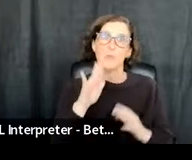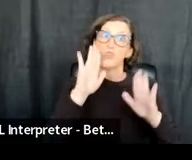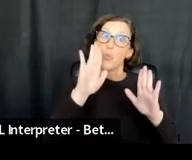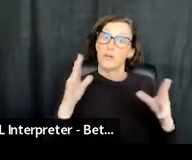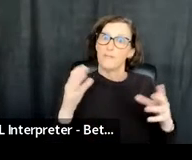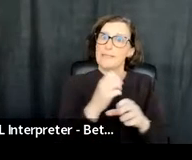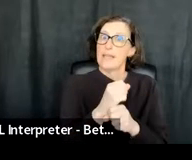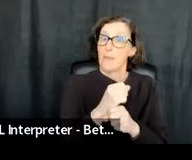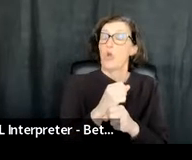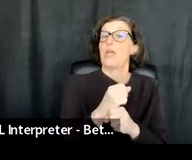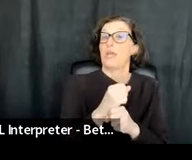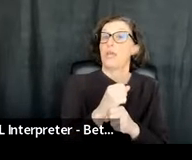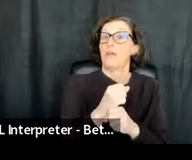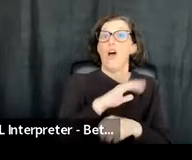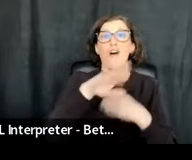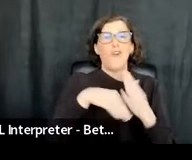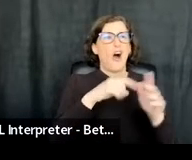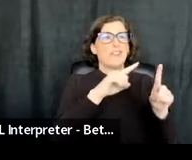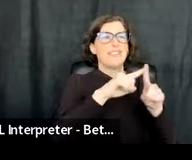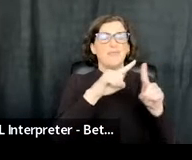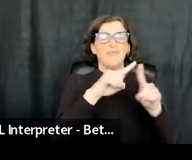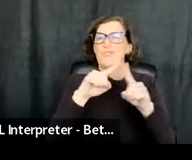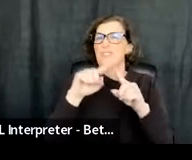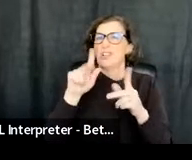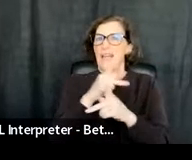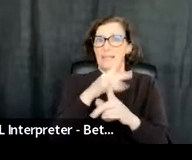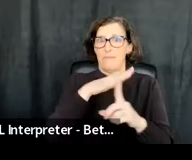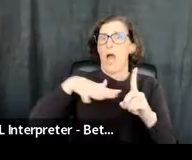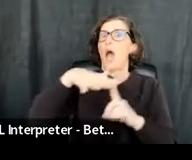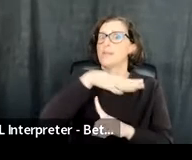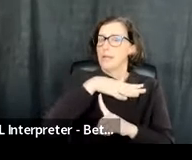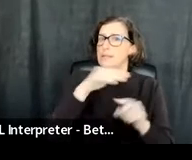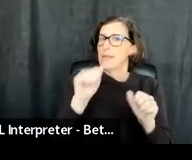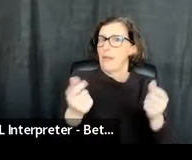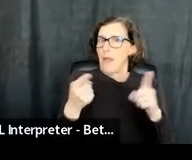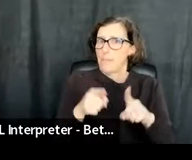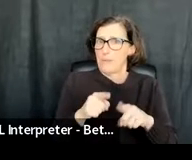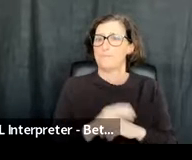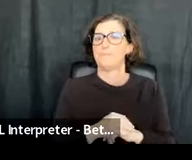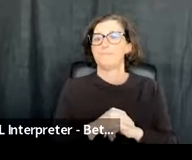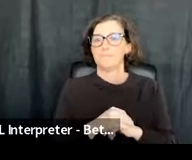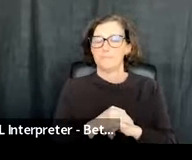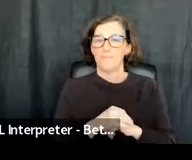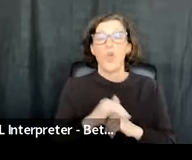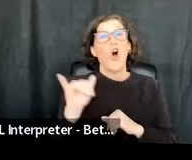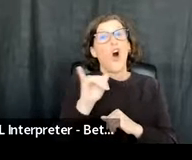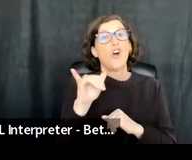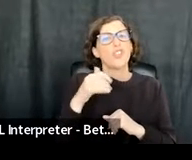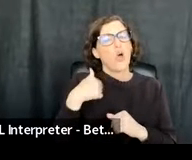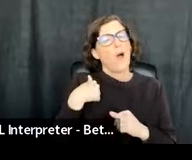Jeff, of all of the different types of contexts that can occur. And it also reminds